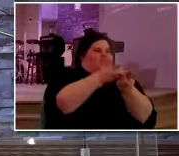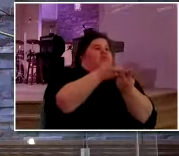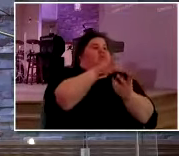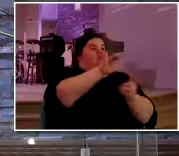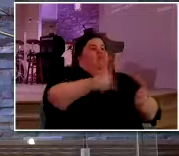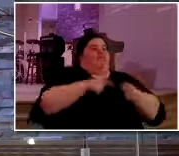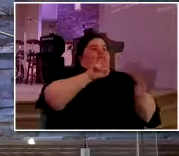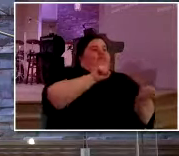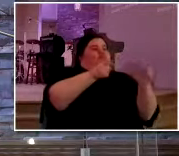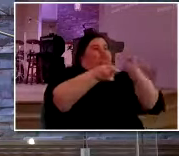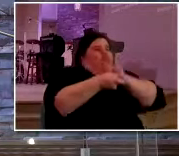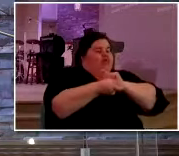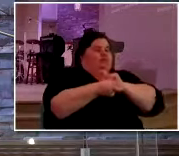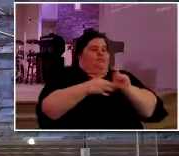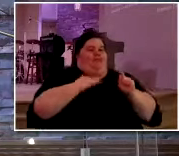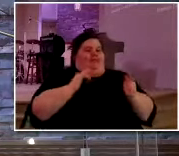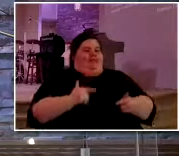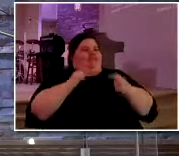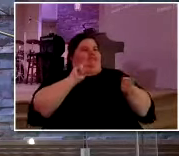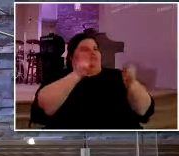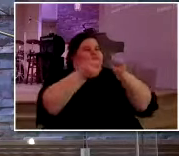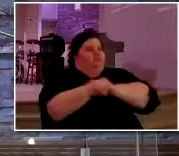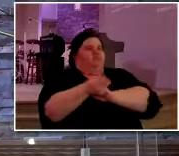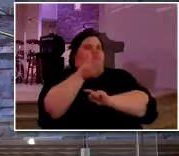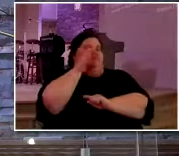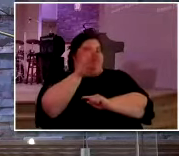life. See, your faith is the key.